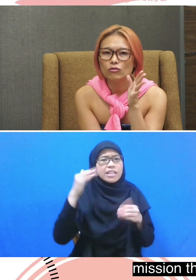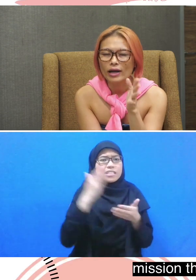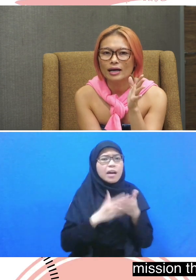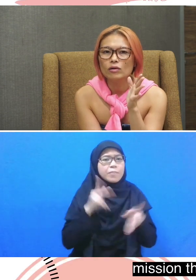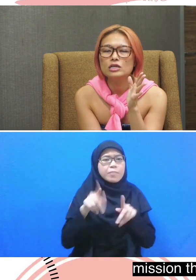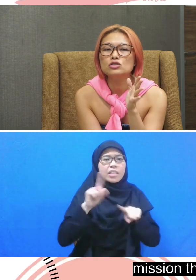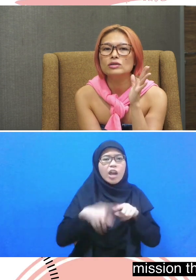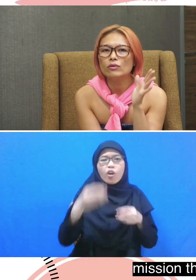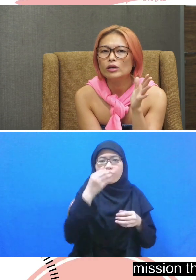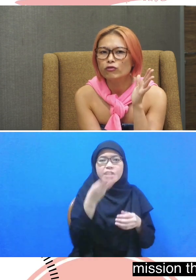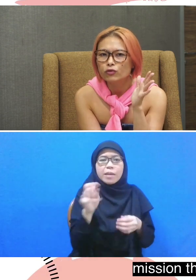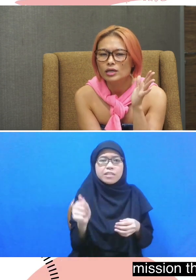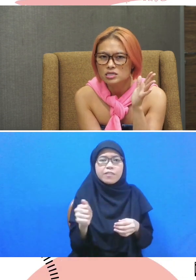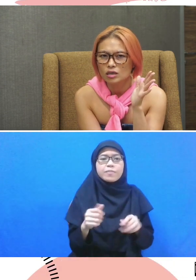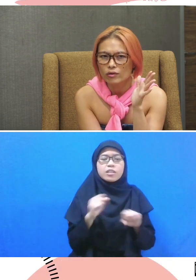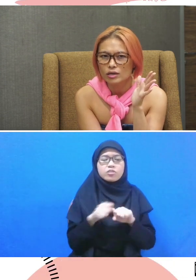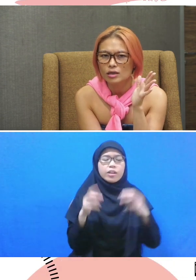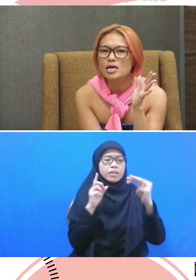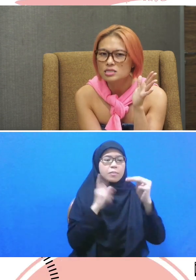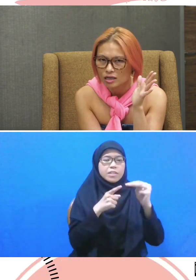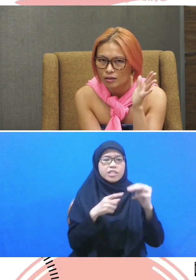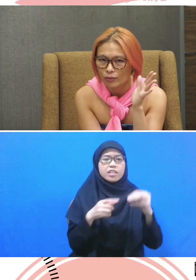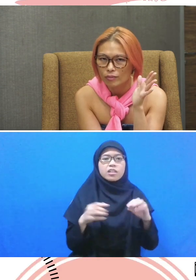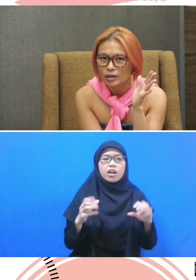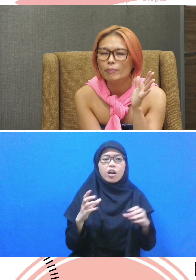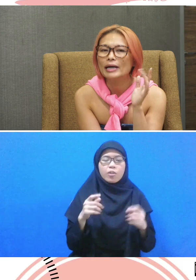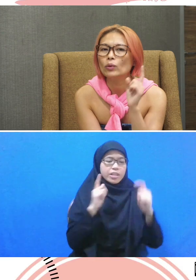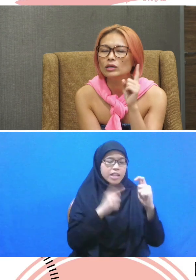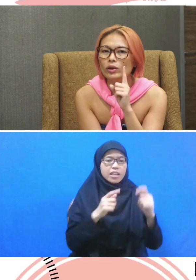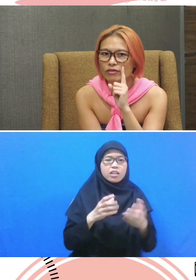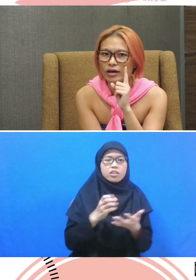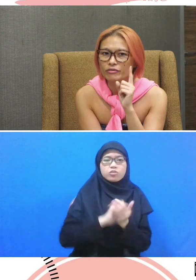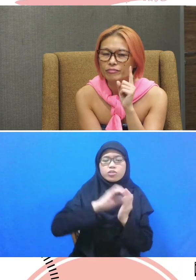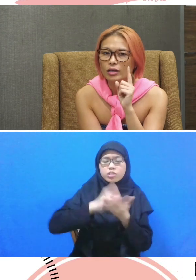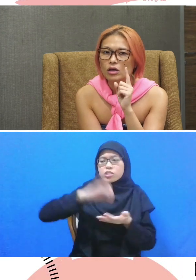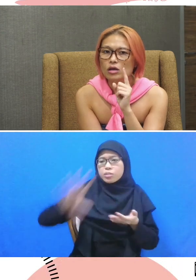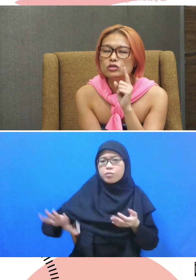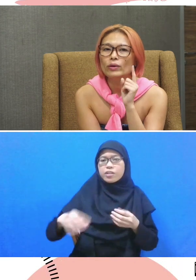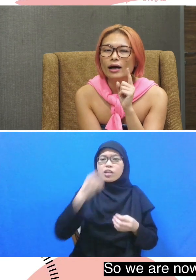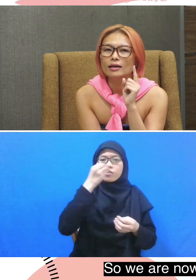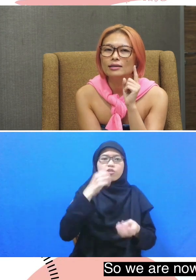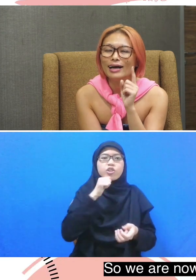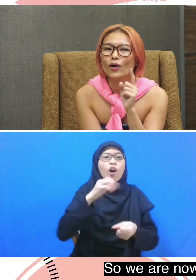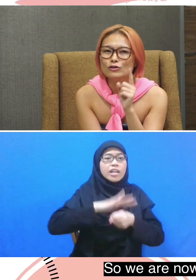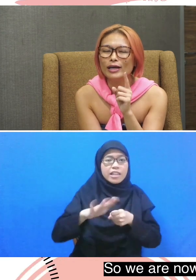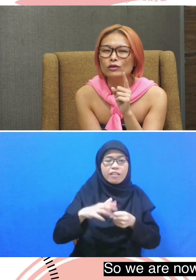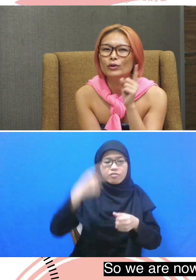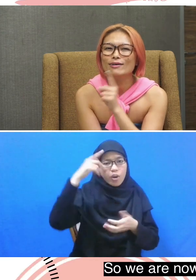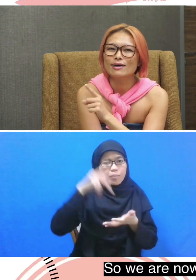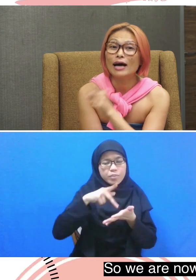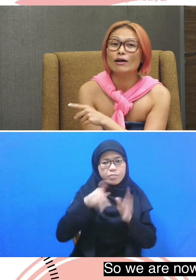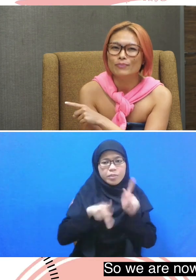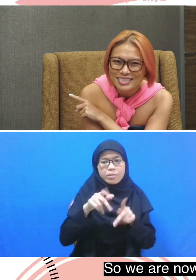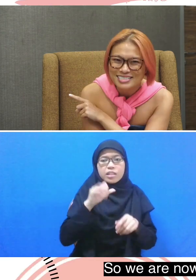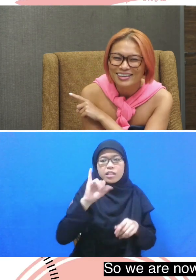target right now is to get rid of food insecurity in Singapore by 2025. So we are now on track to putting